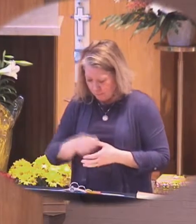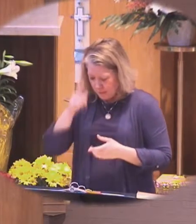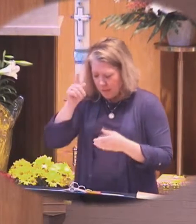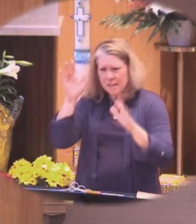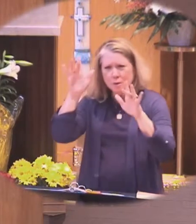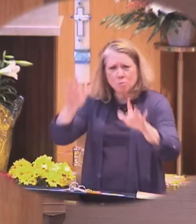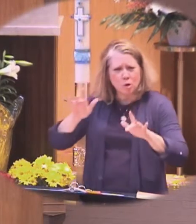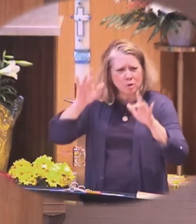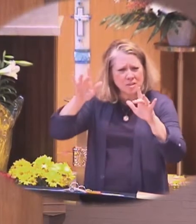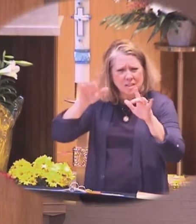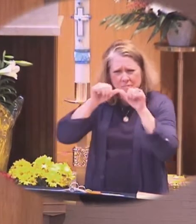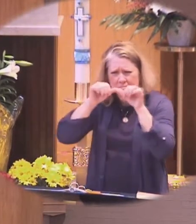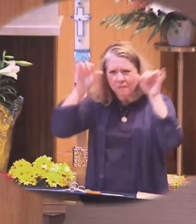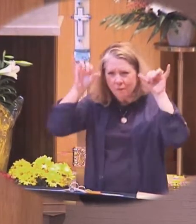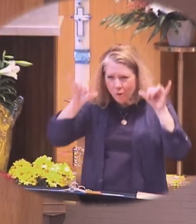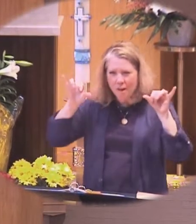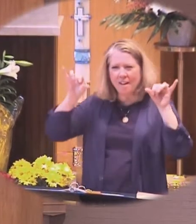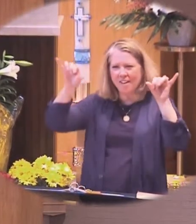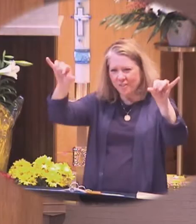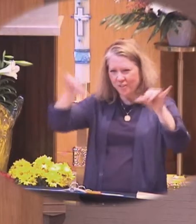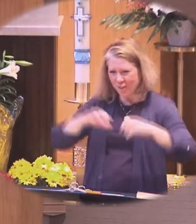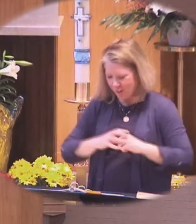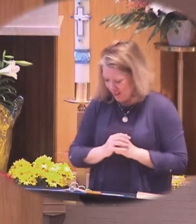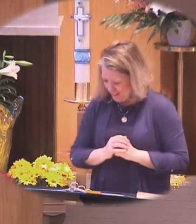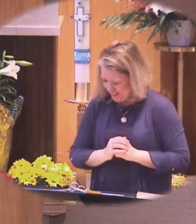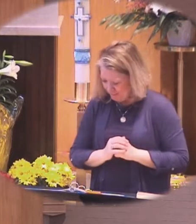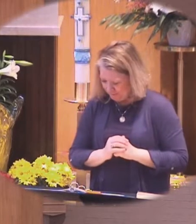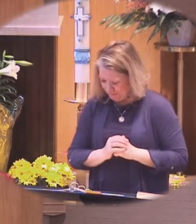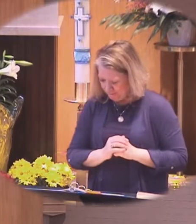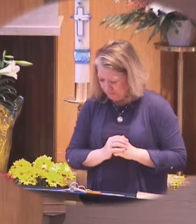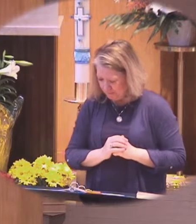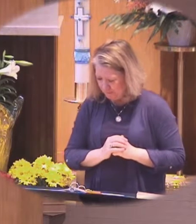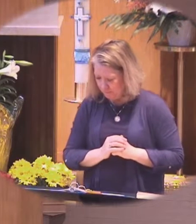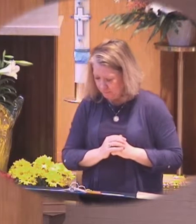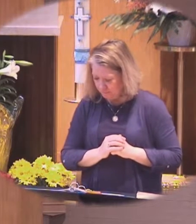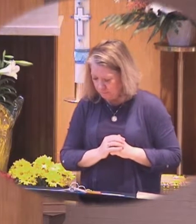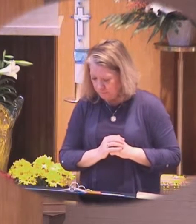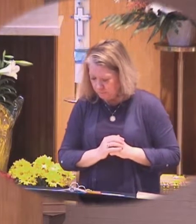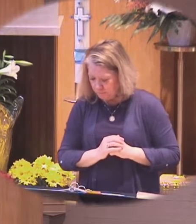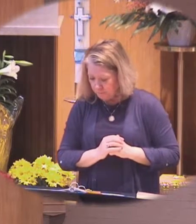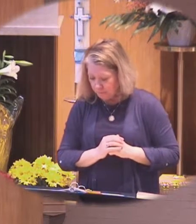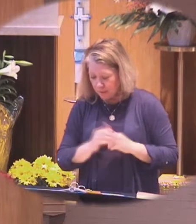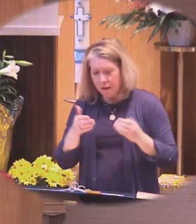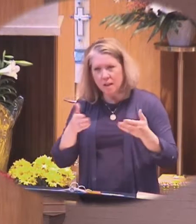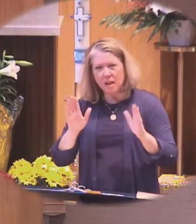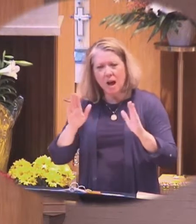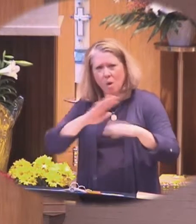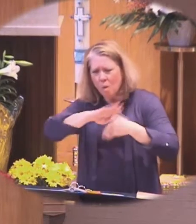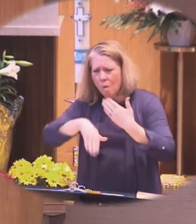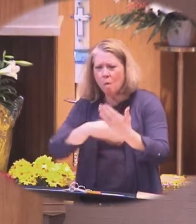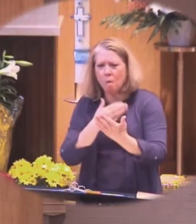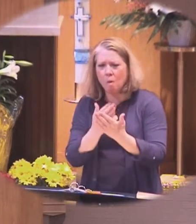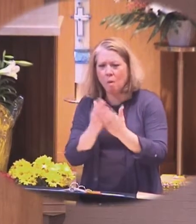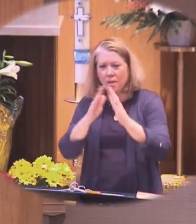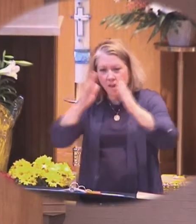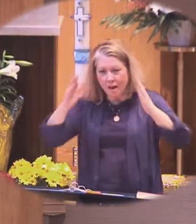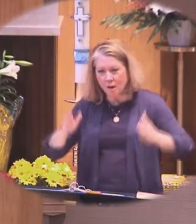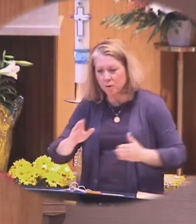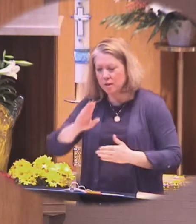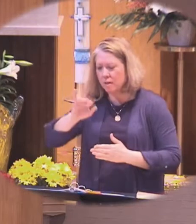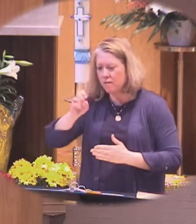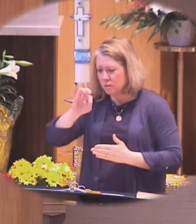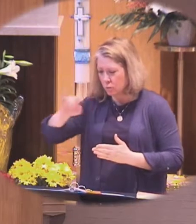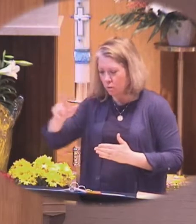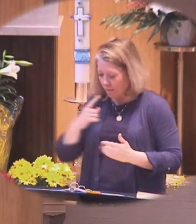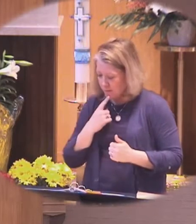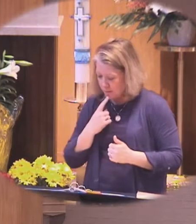for his mercy endures forever. Let the house of Israel